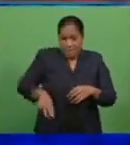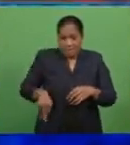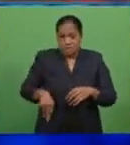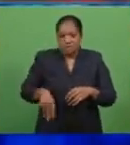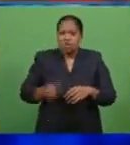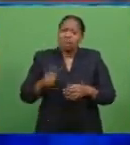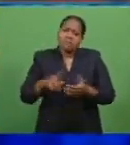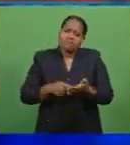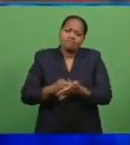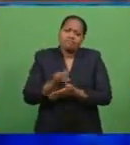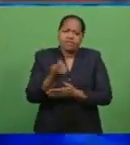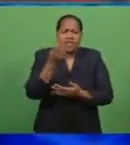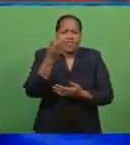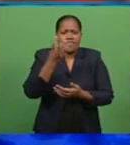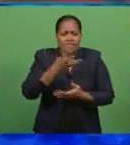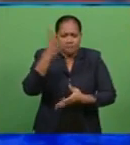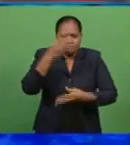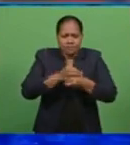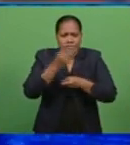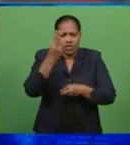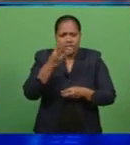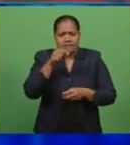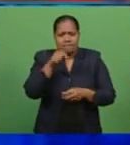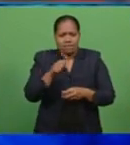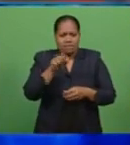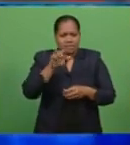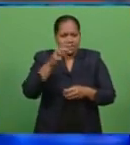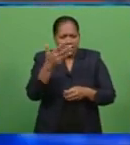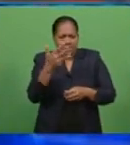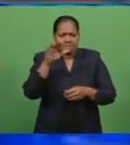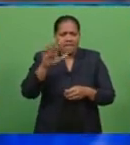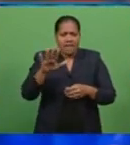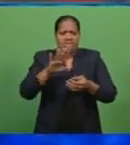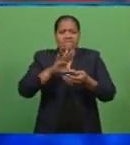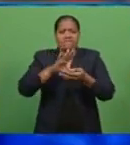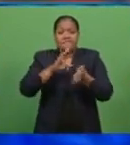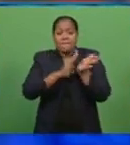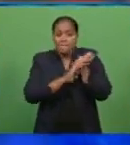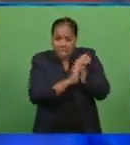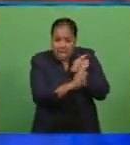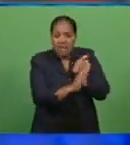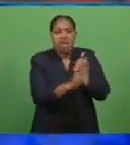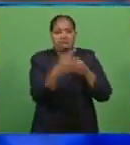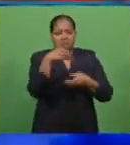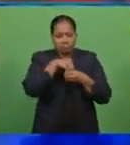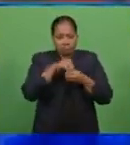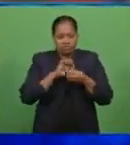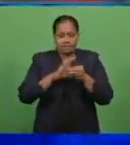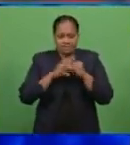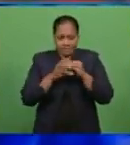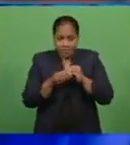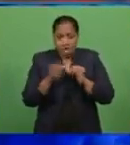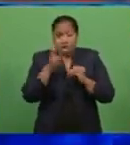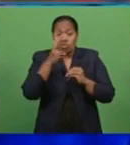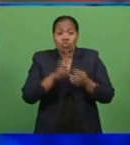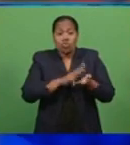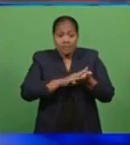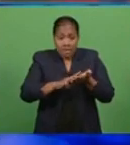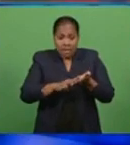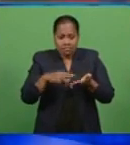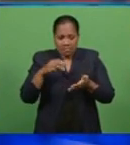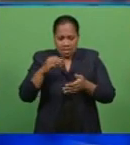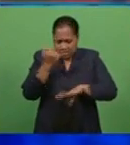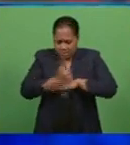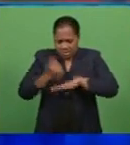paid $13.95 million as part of the COVID-19 assistance. A little over $2 million was subsidized by the government,